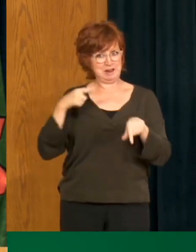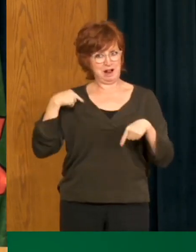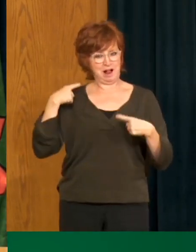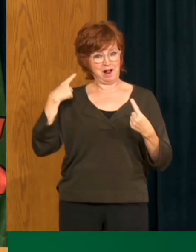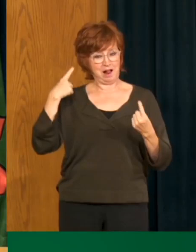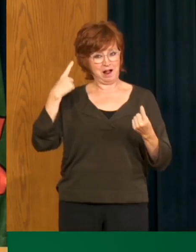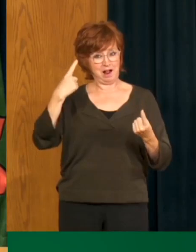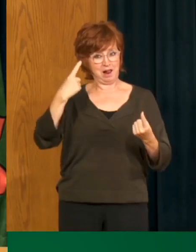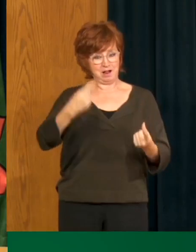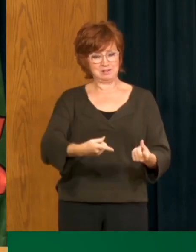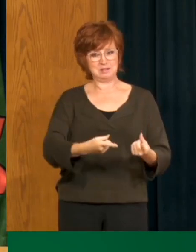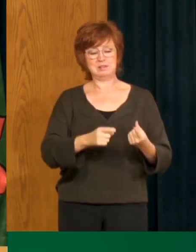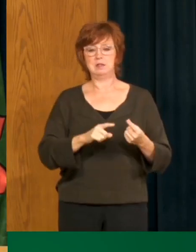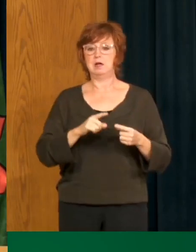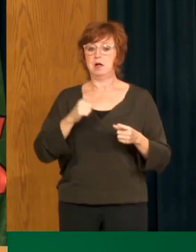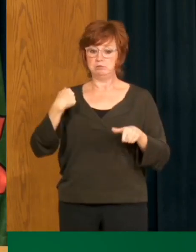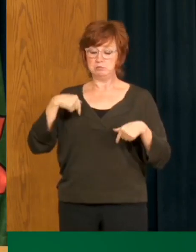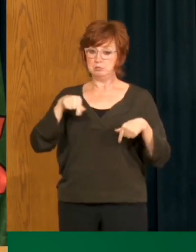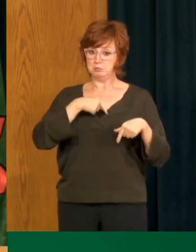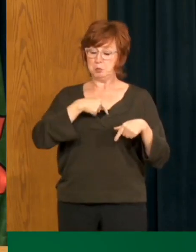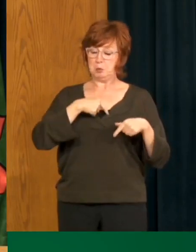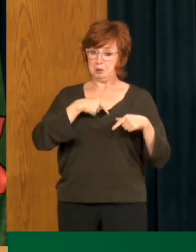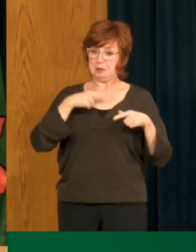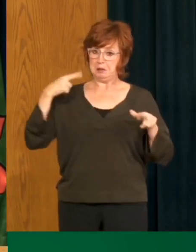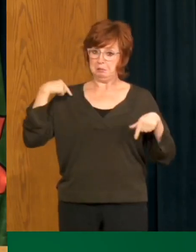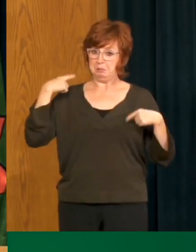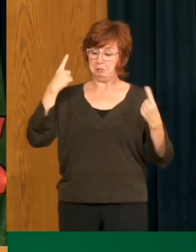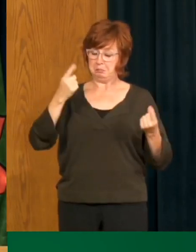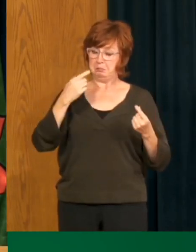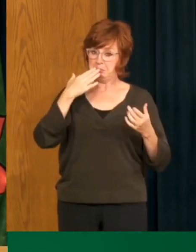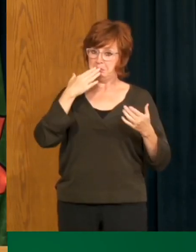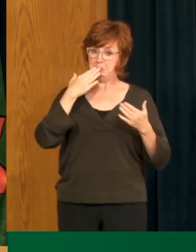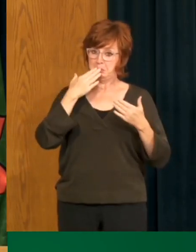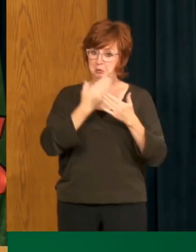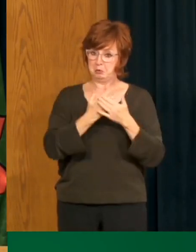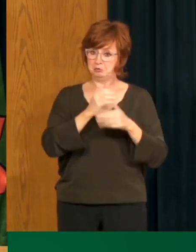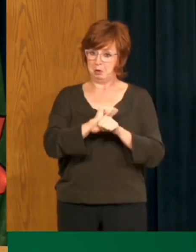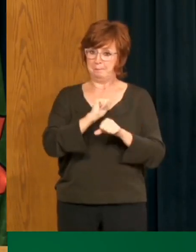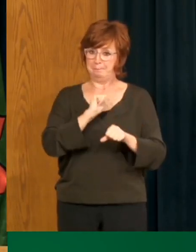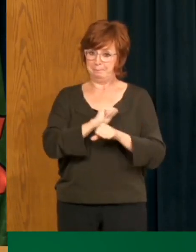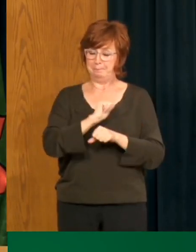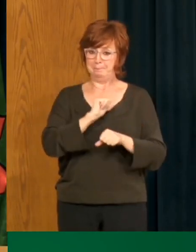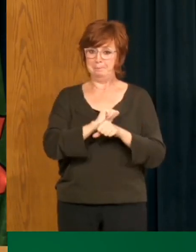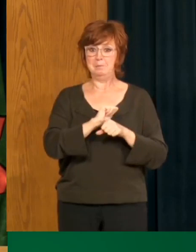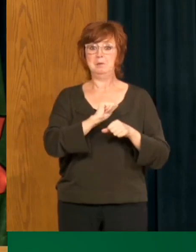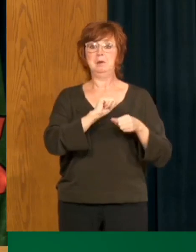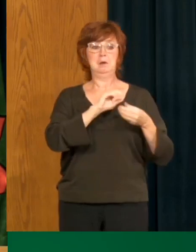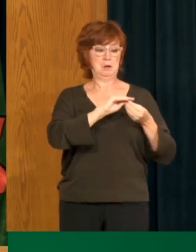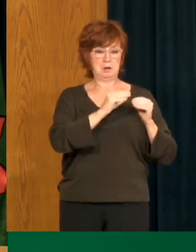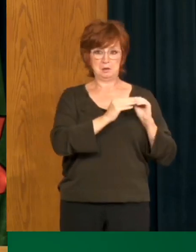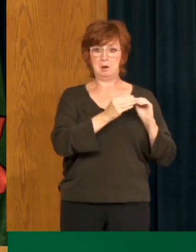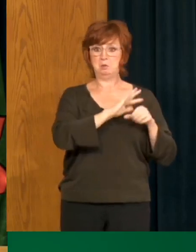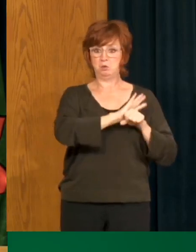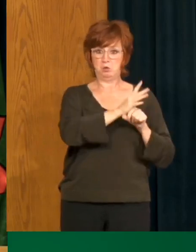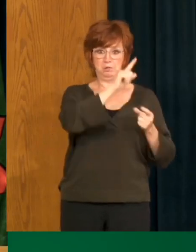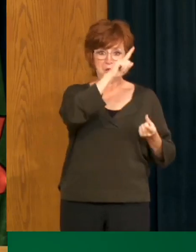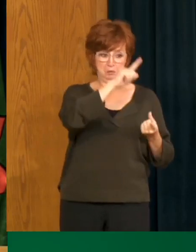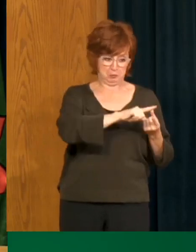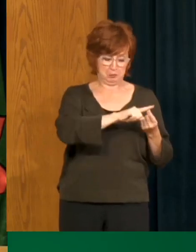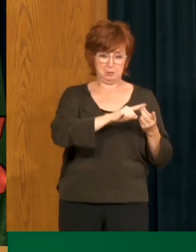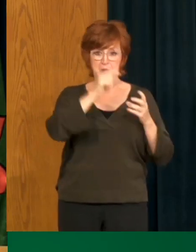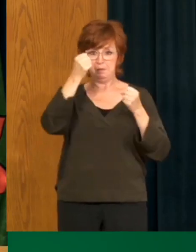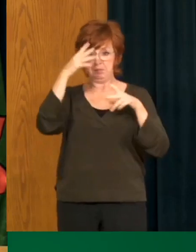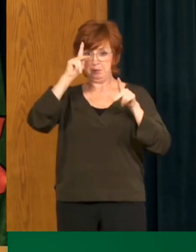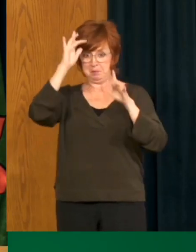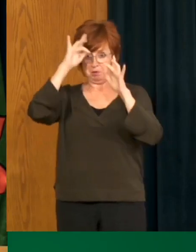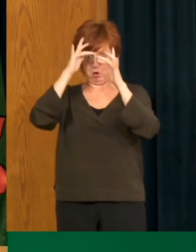have done an excellent job overall at keeping our cases low, our hospitalizations low, and most importantly,